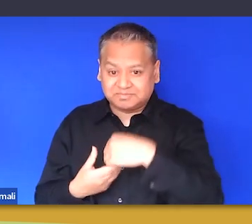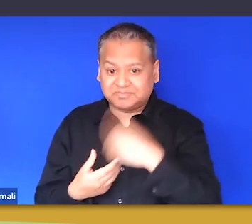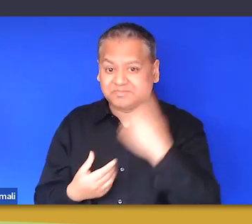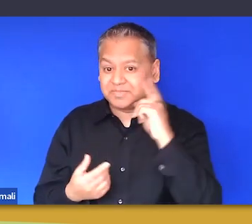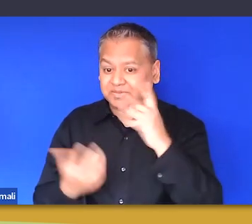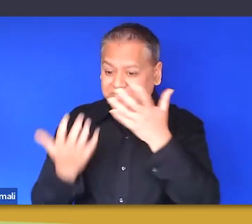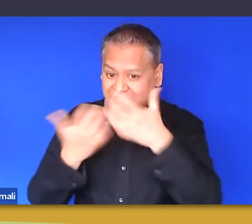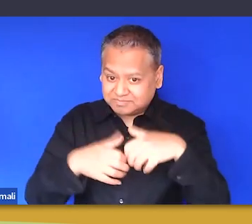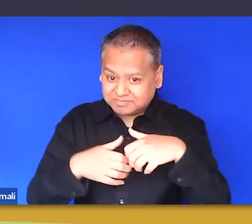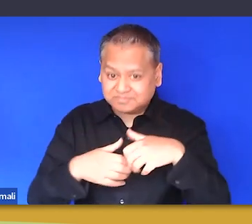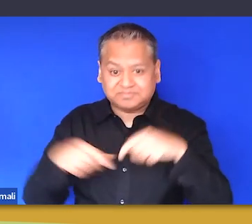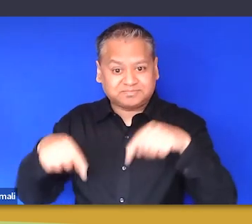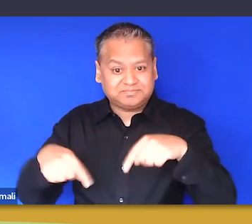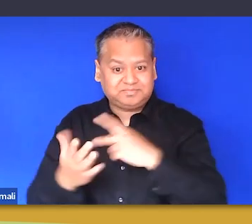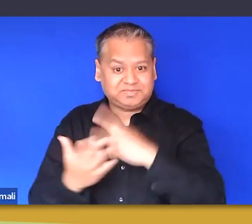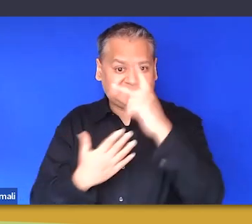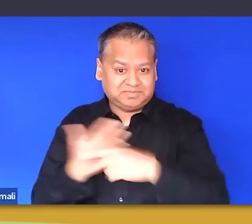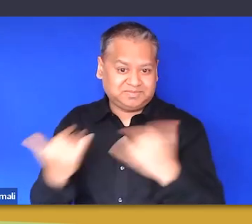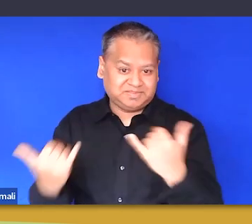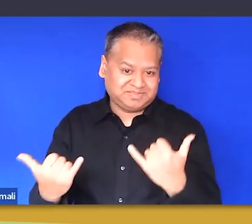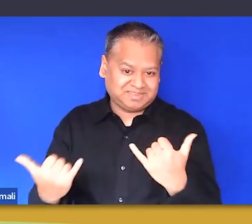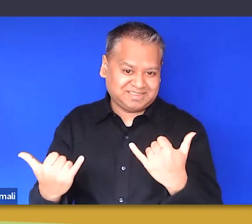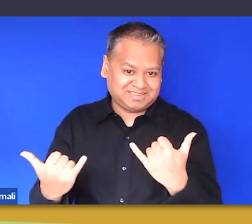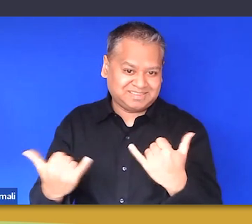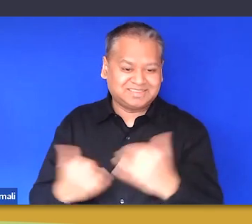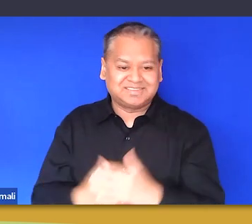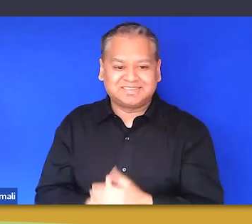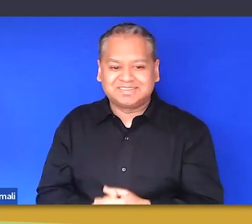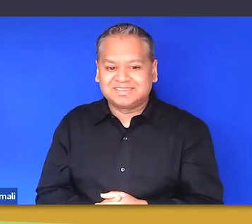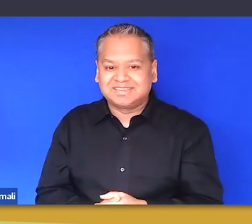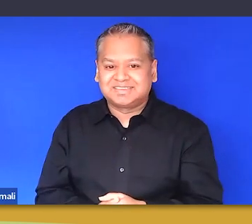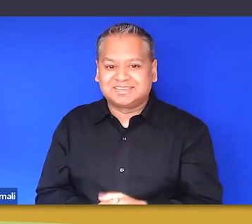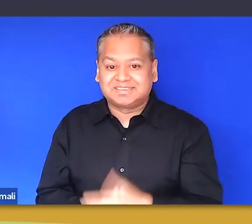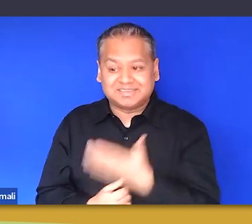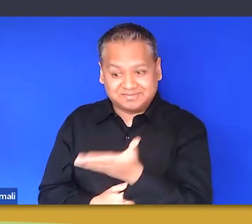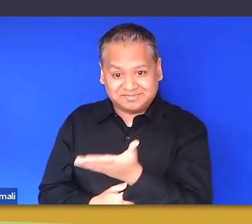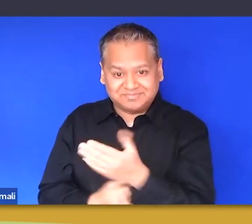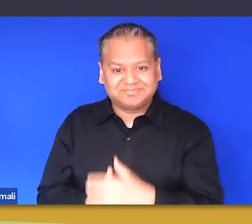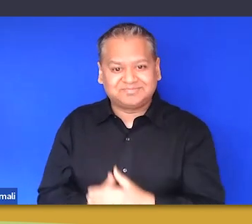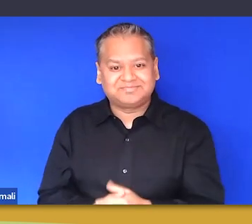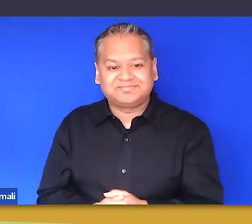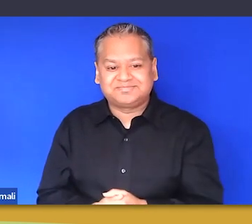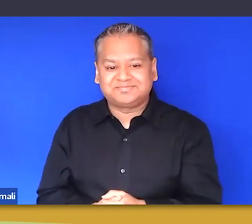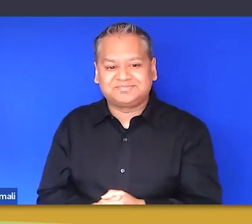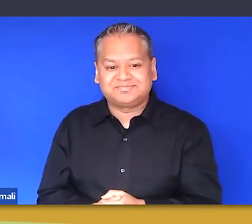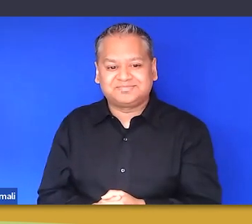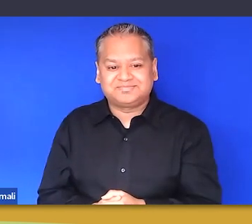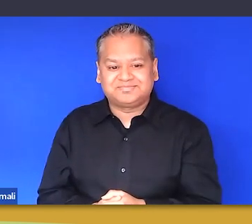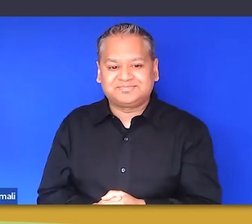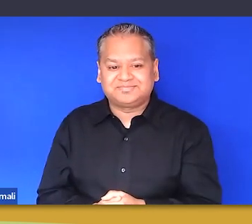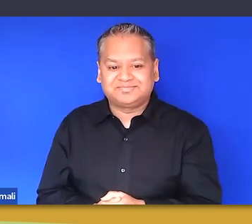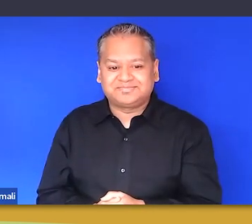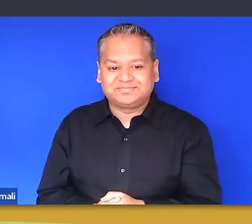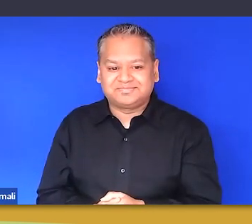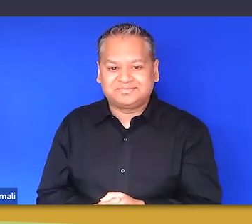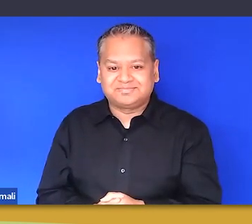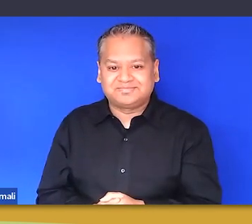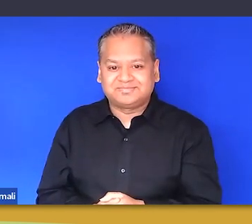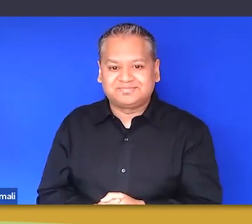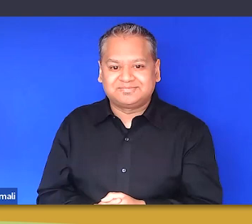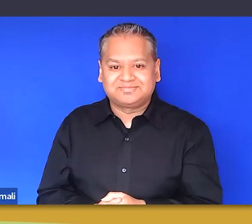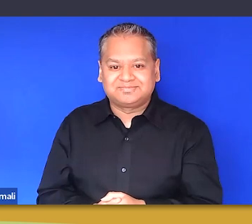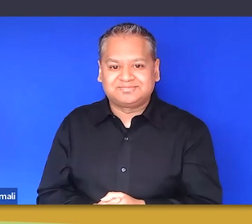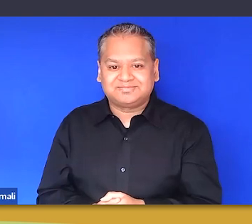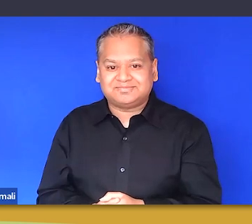for our closing remarks. Thank you so much. Thank you, Parliamentary Secretary Singh. And